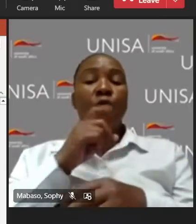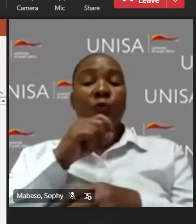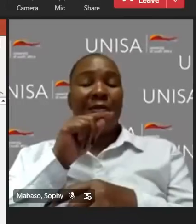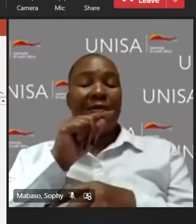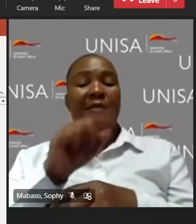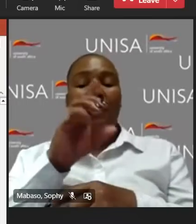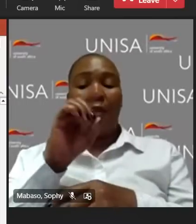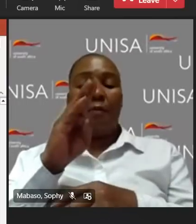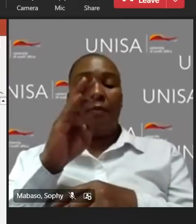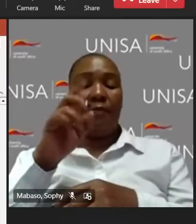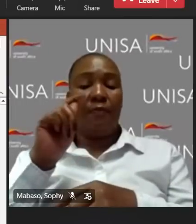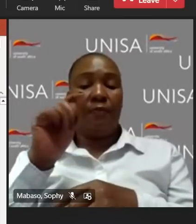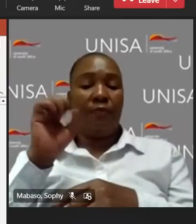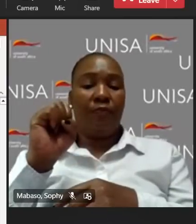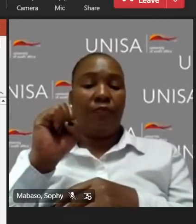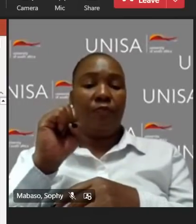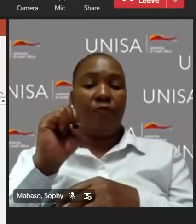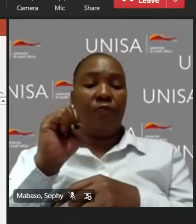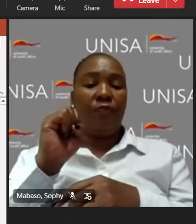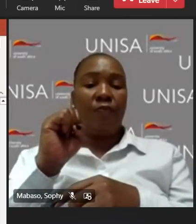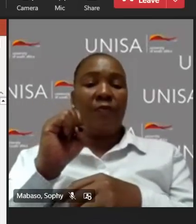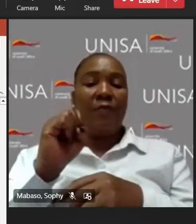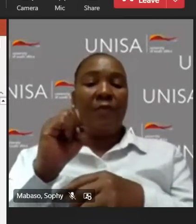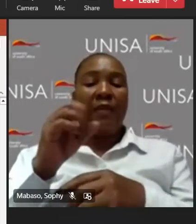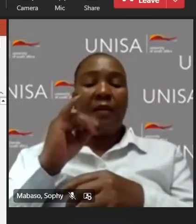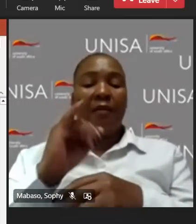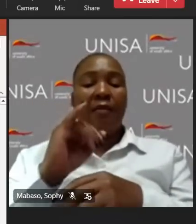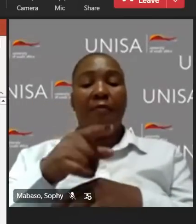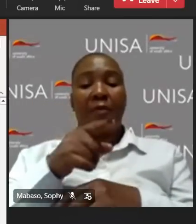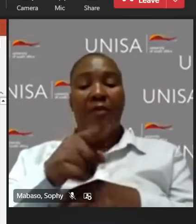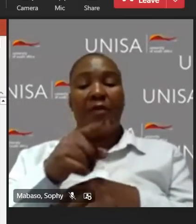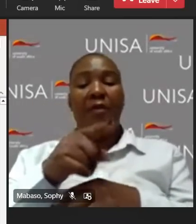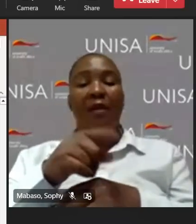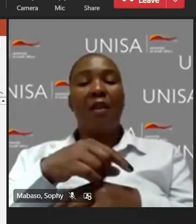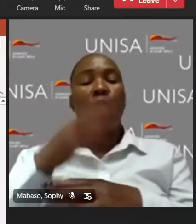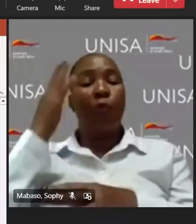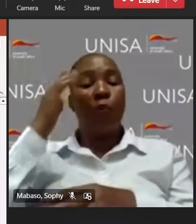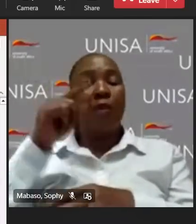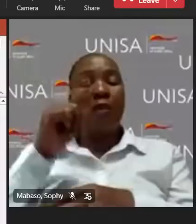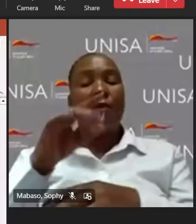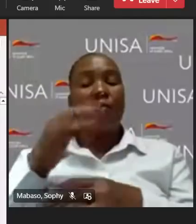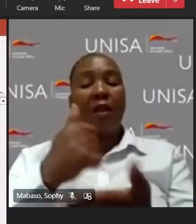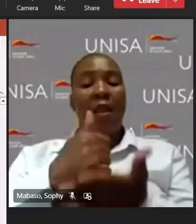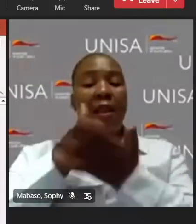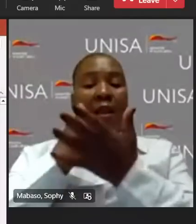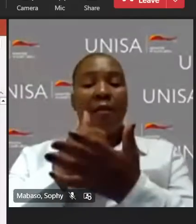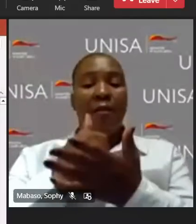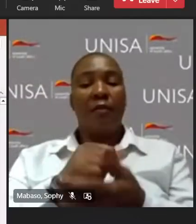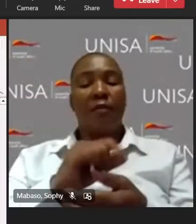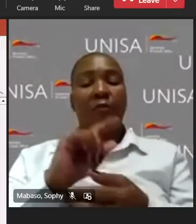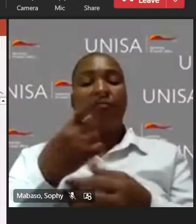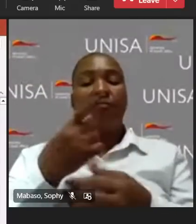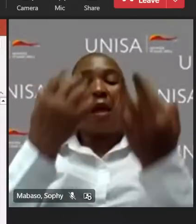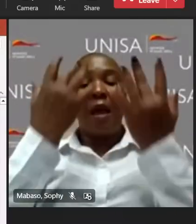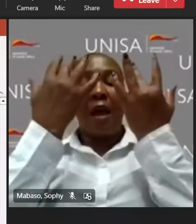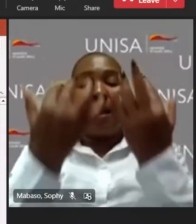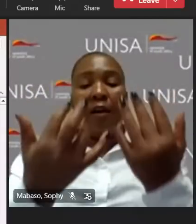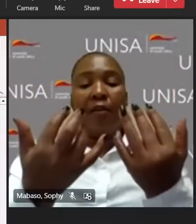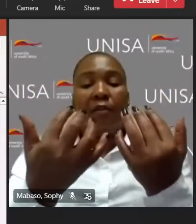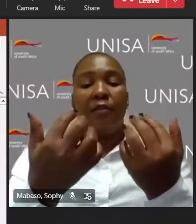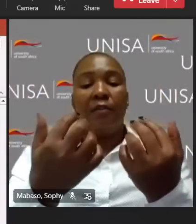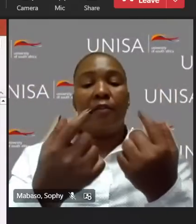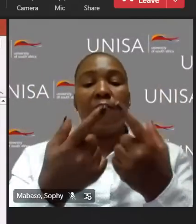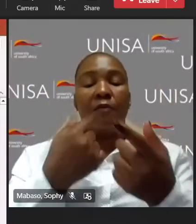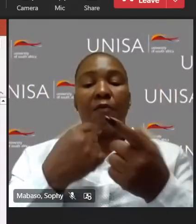student whose account are overdue. Note that we only hand over account from the balance